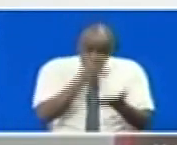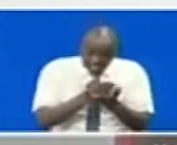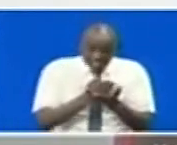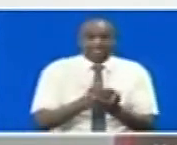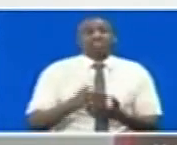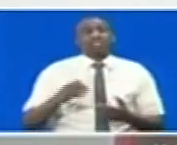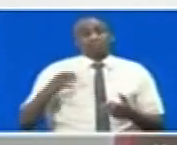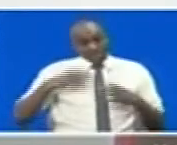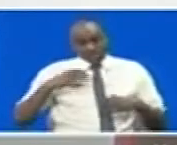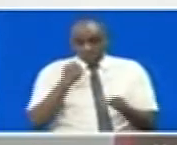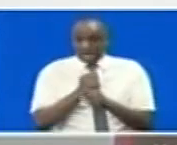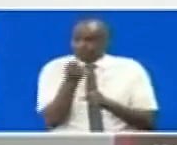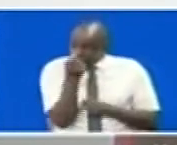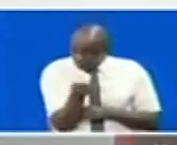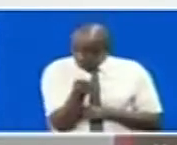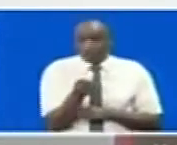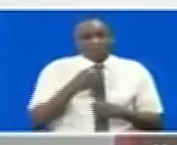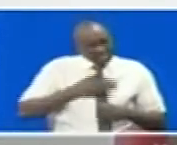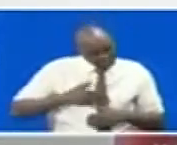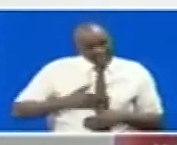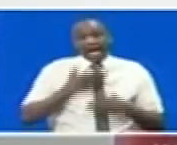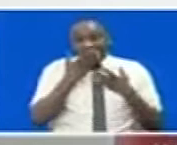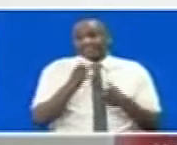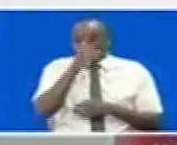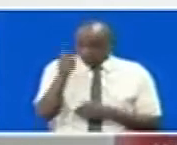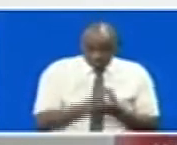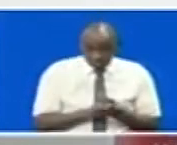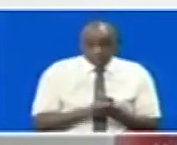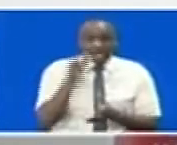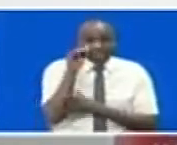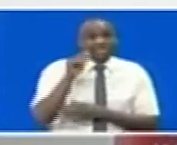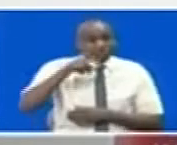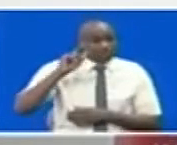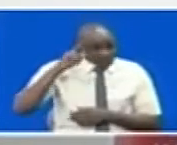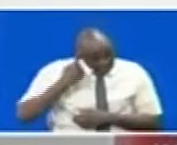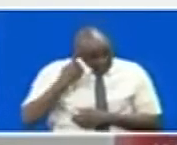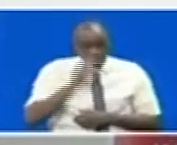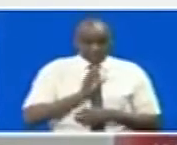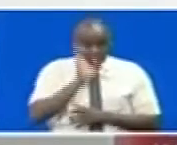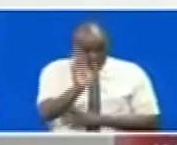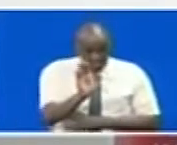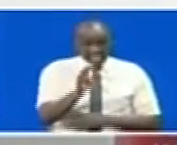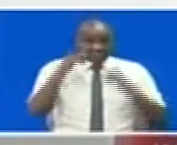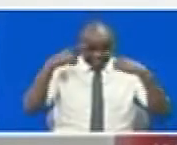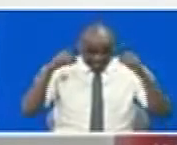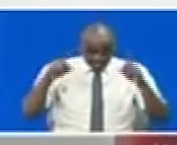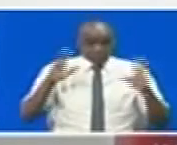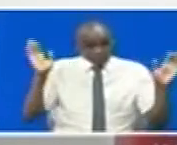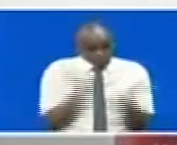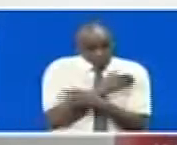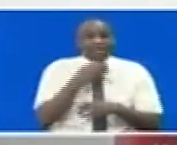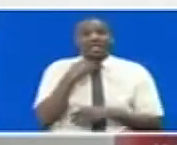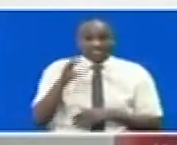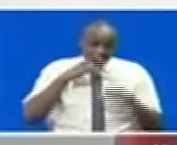laws, please answer the question that we're putting to our viewers, whether you think your commission has been successful in curbing